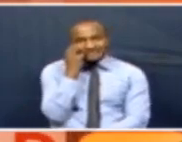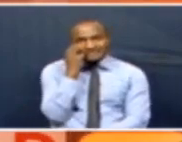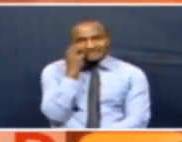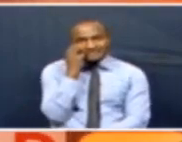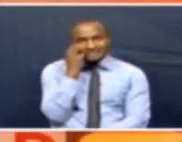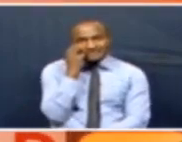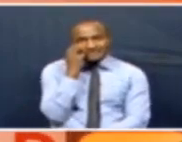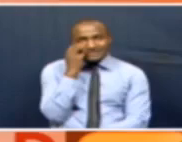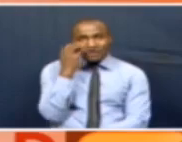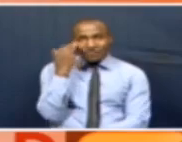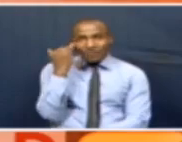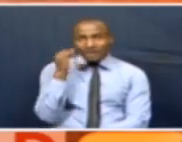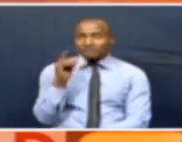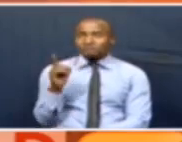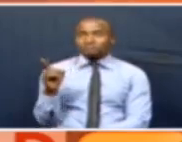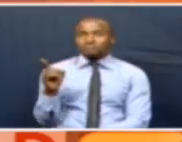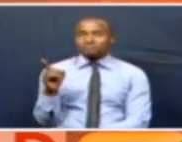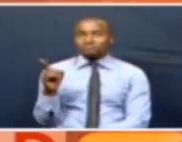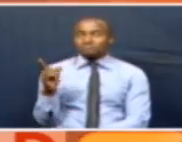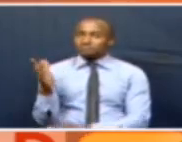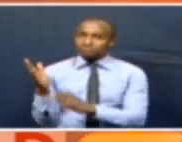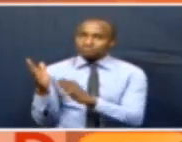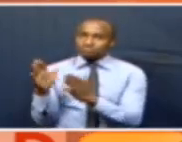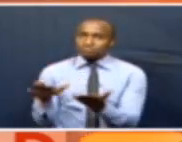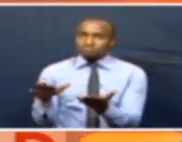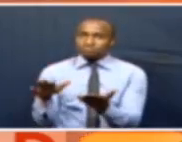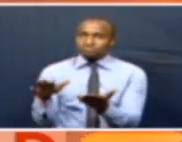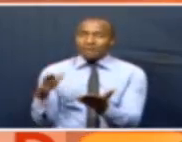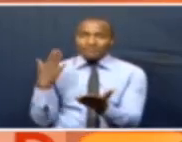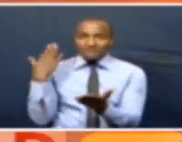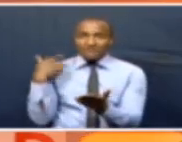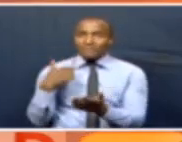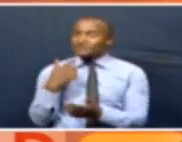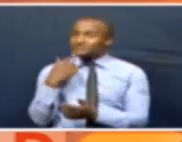Kenneth's demise. As I said earlier,